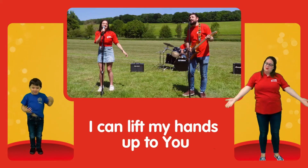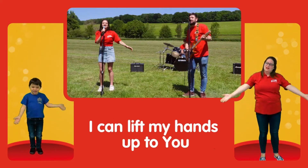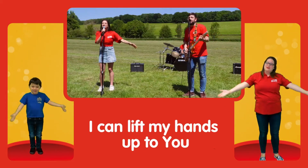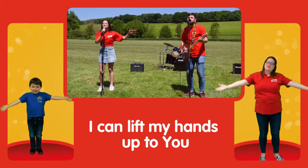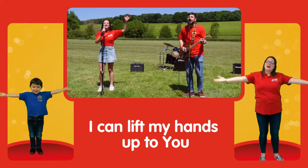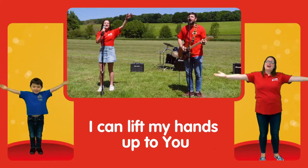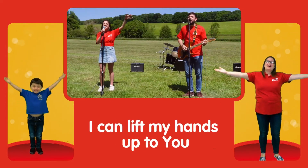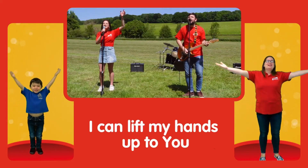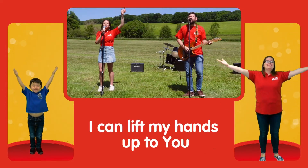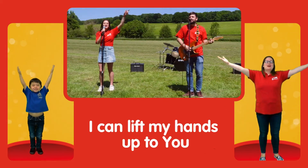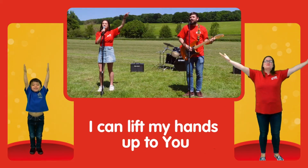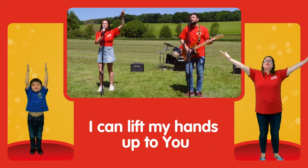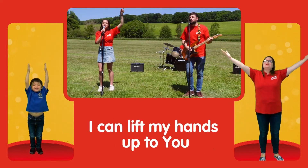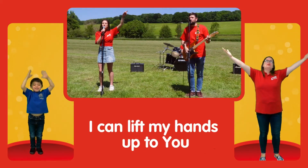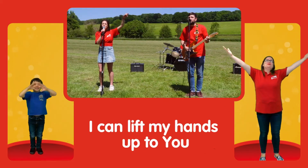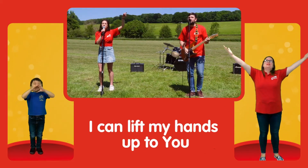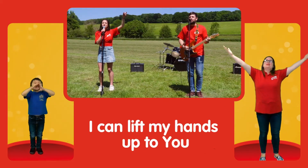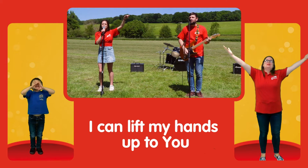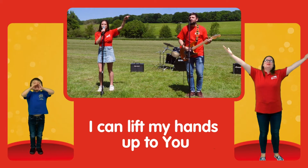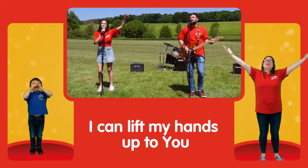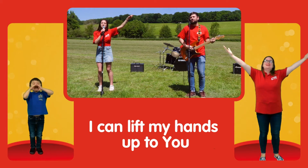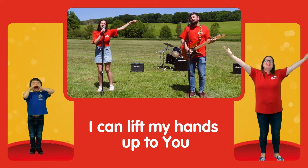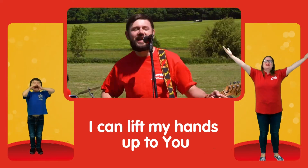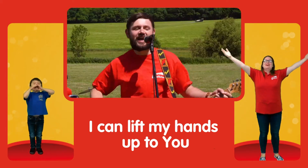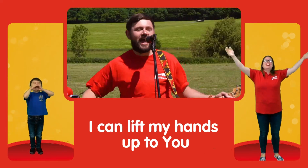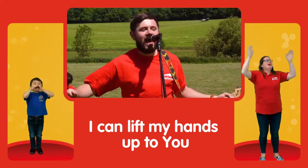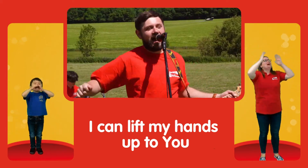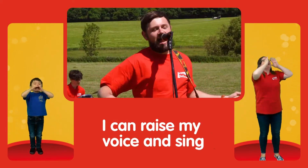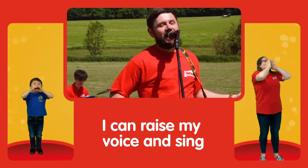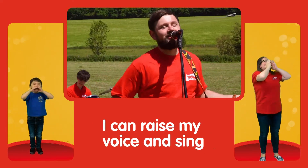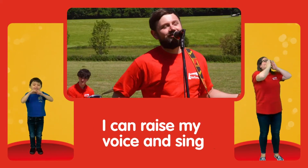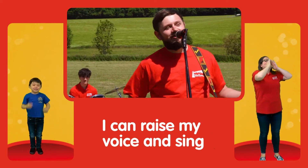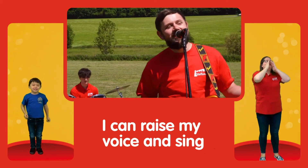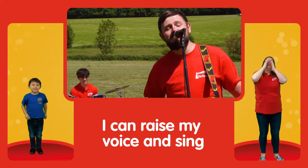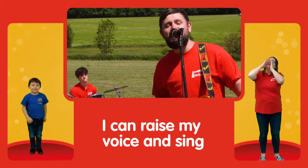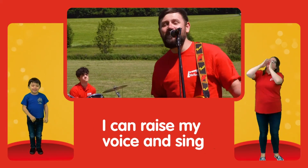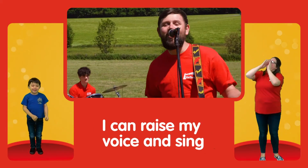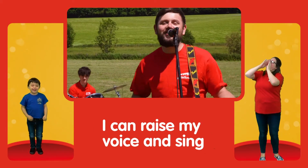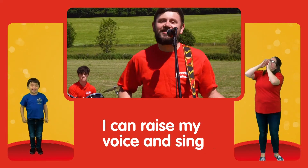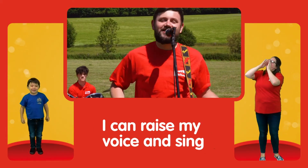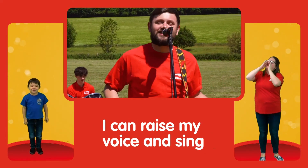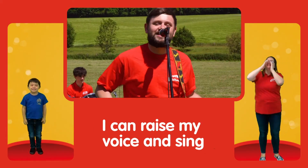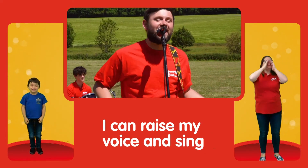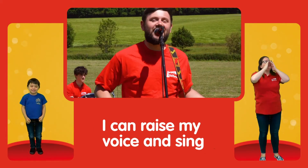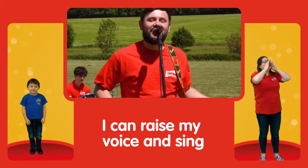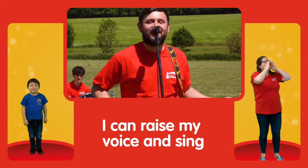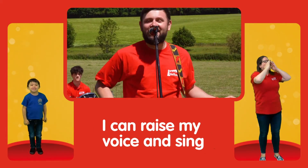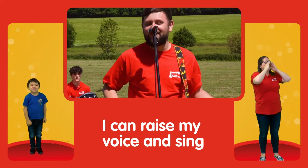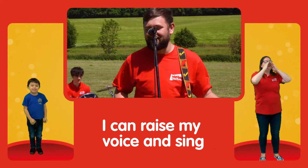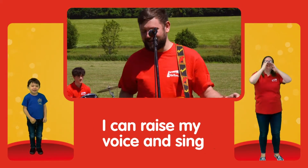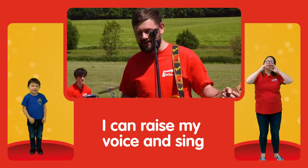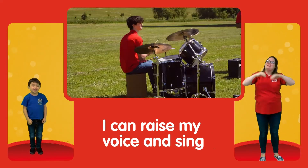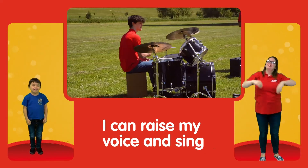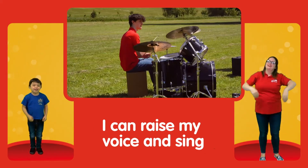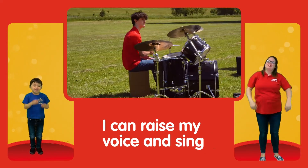And I can lift my hands up to you, I can raise my voice and